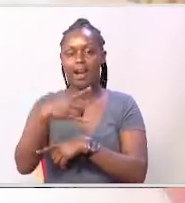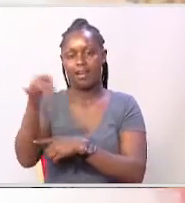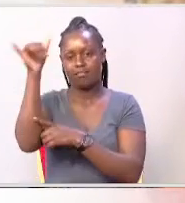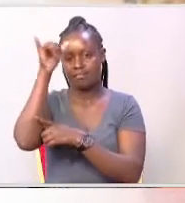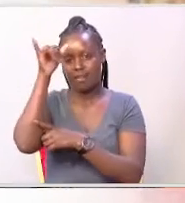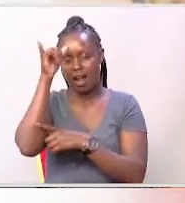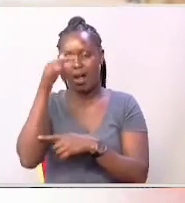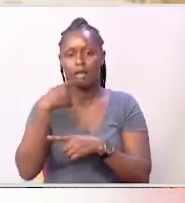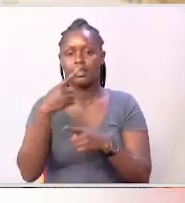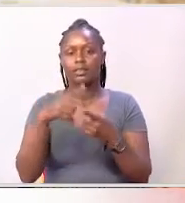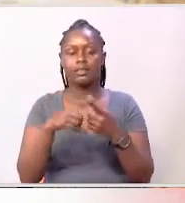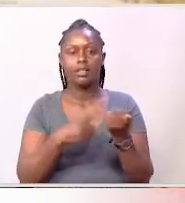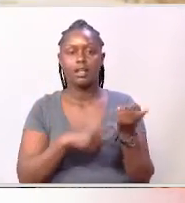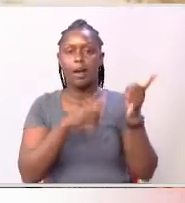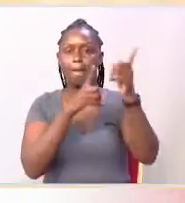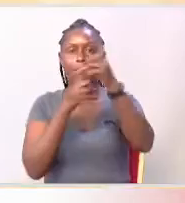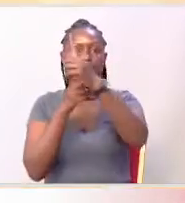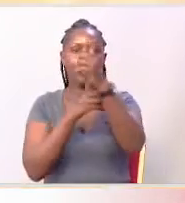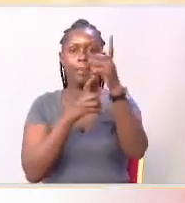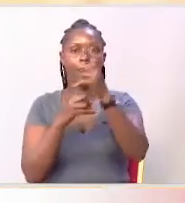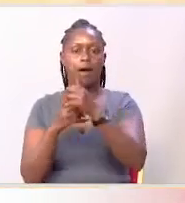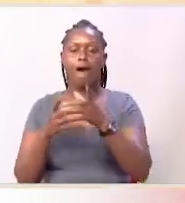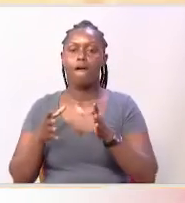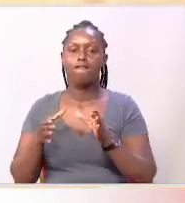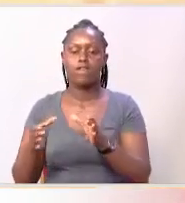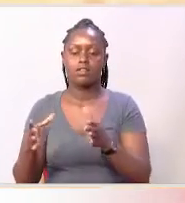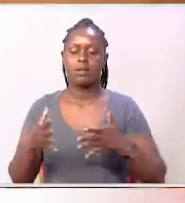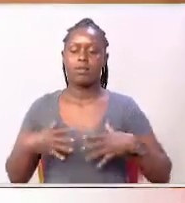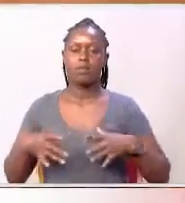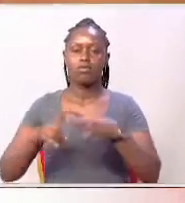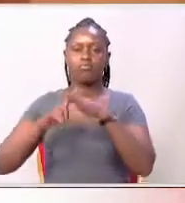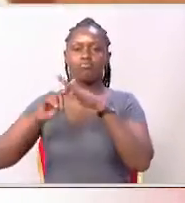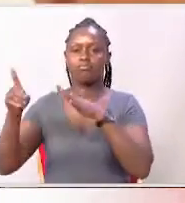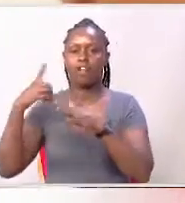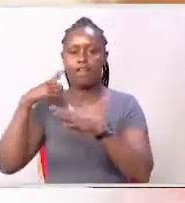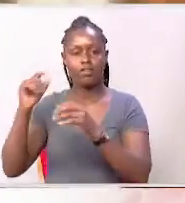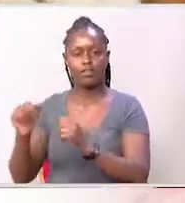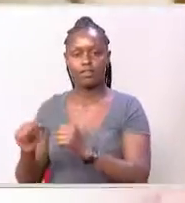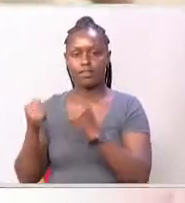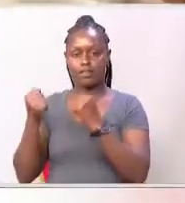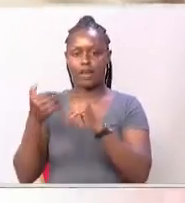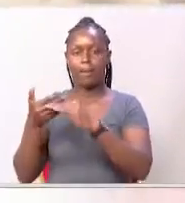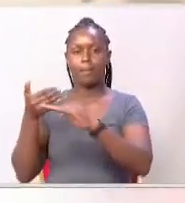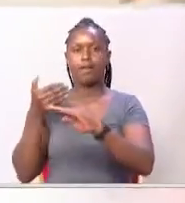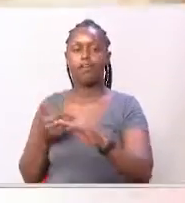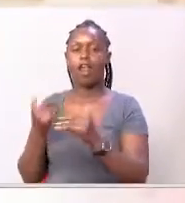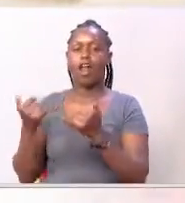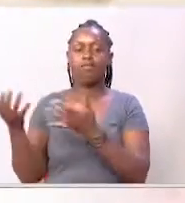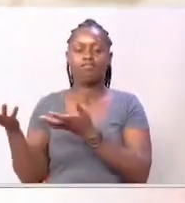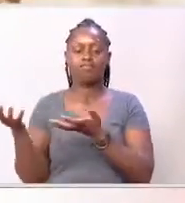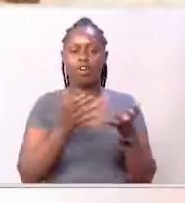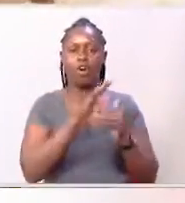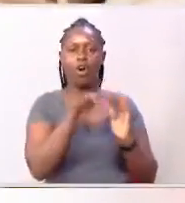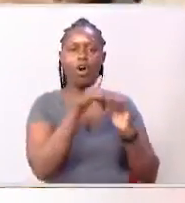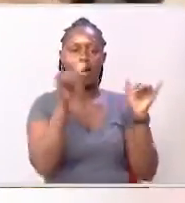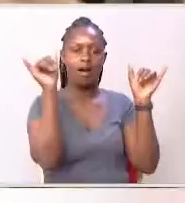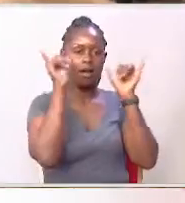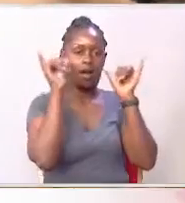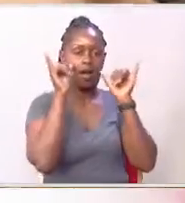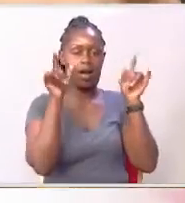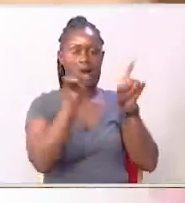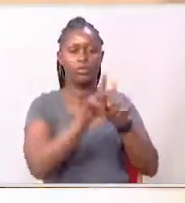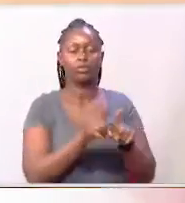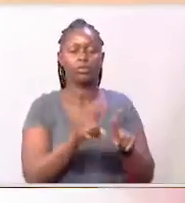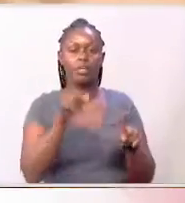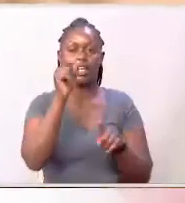the bandits shot in the air, forcing herders to scamper for safety before driving the cattle towards Ripkor in